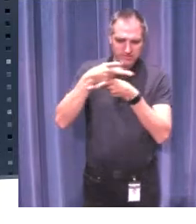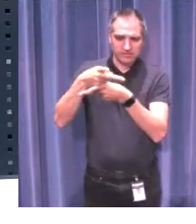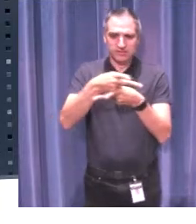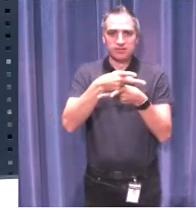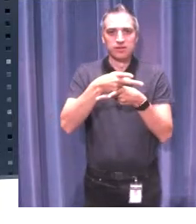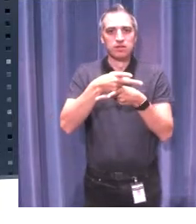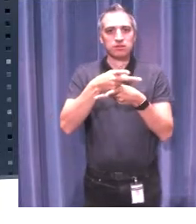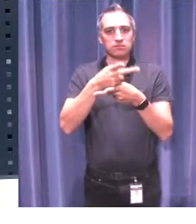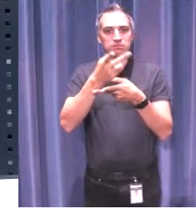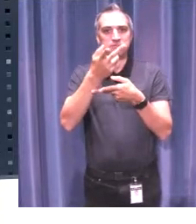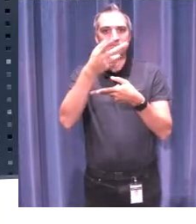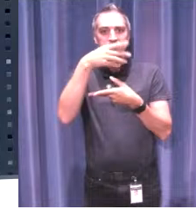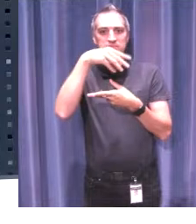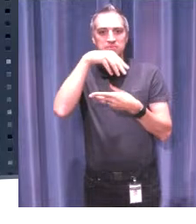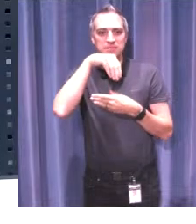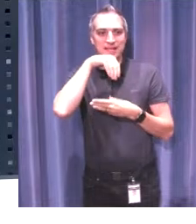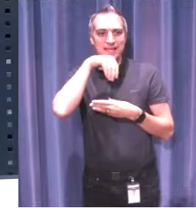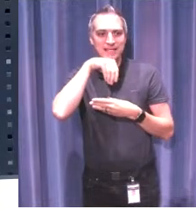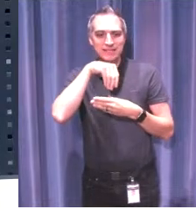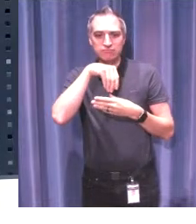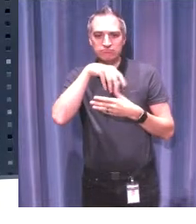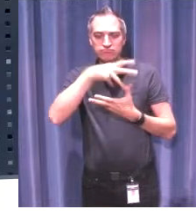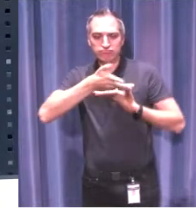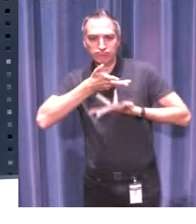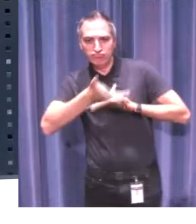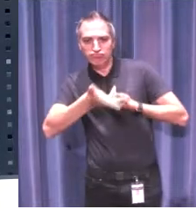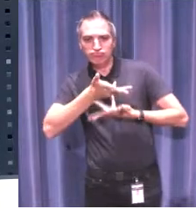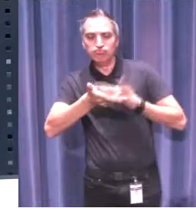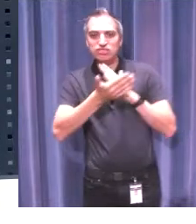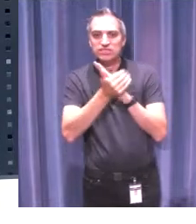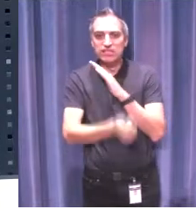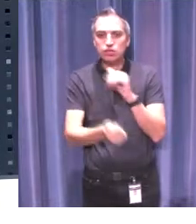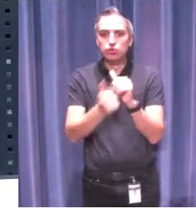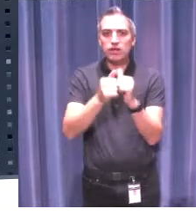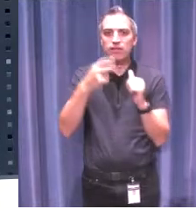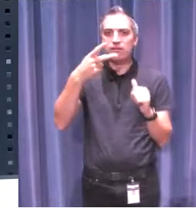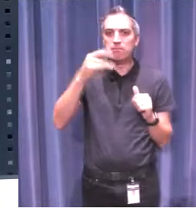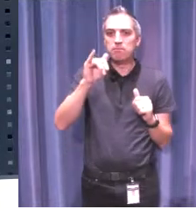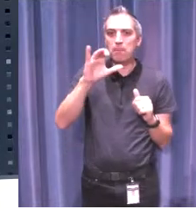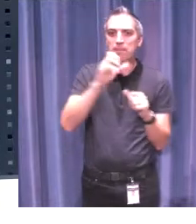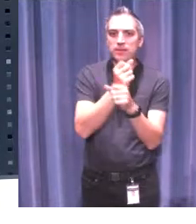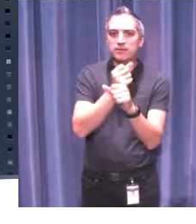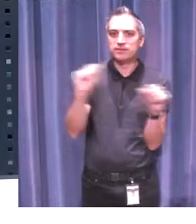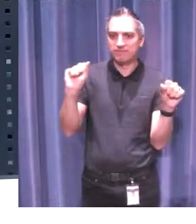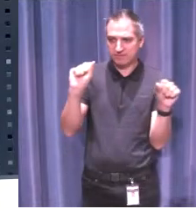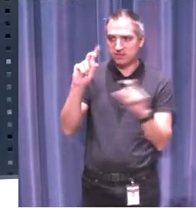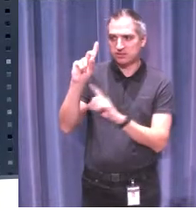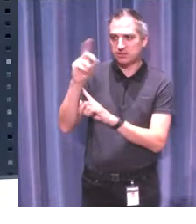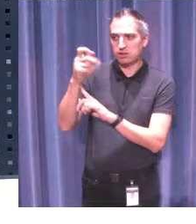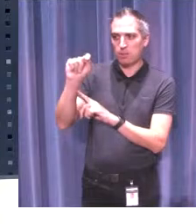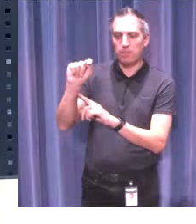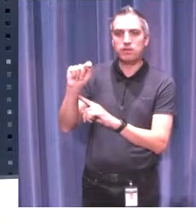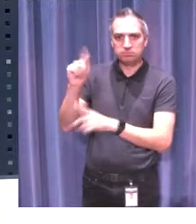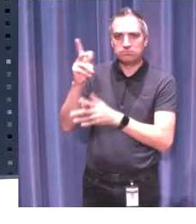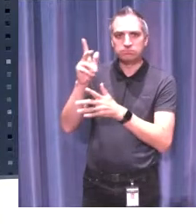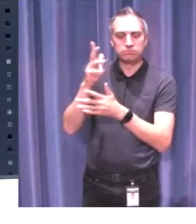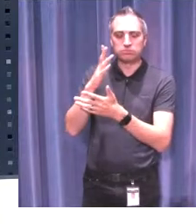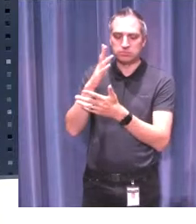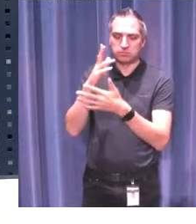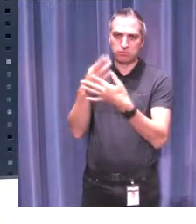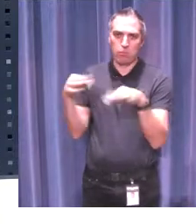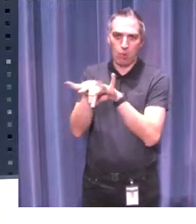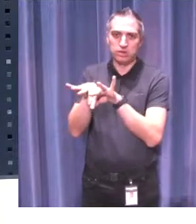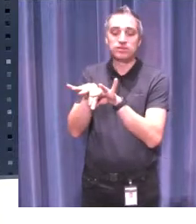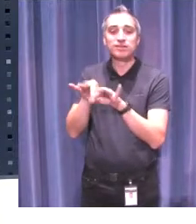the interpersonal skills and the interaction with the public safety department are going to be very important, and in